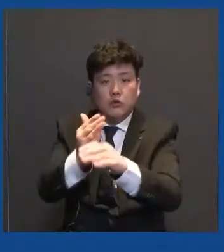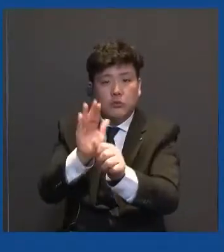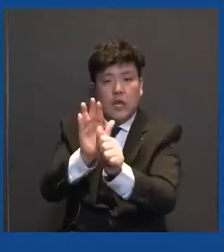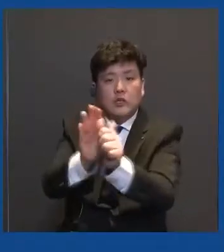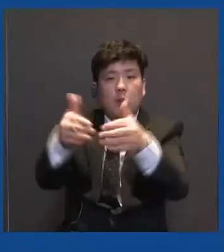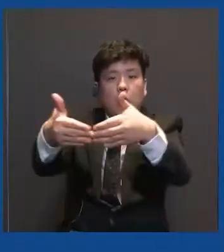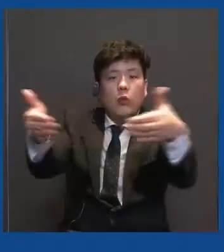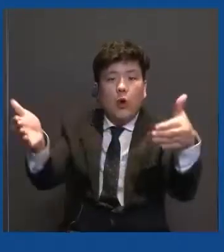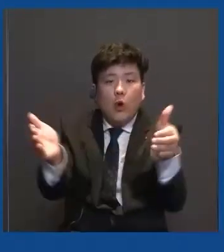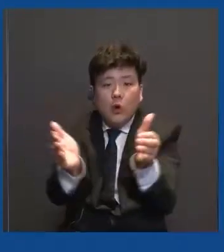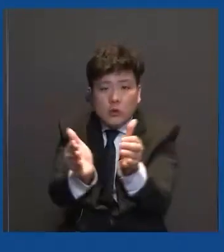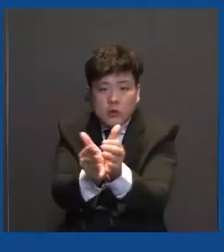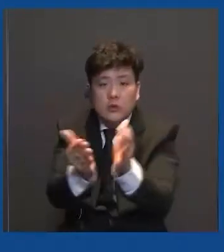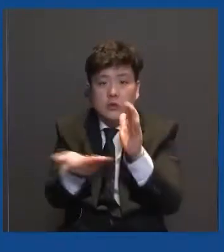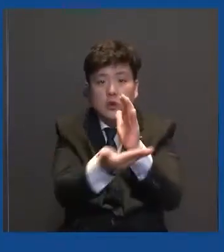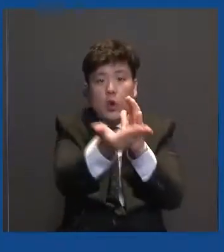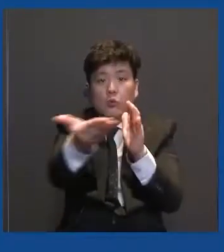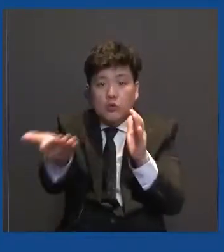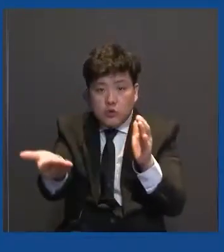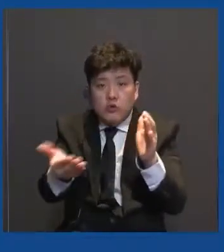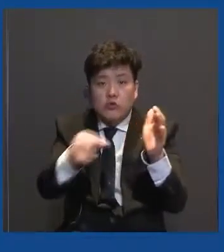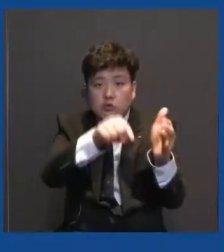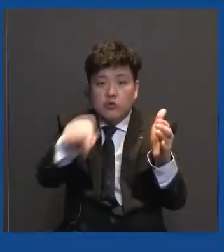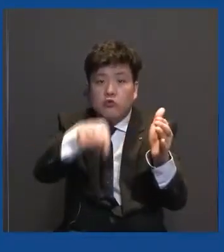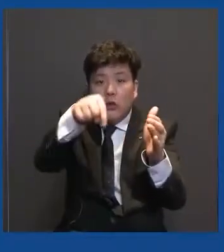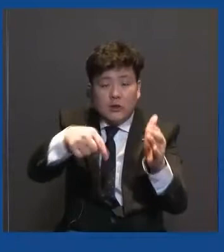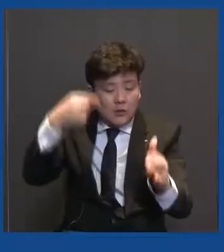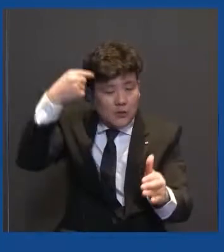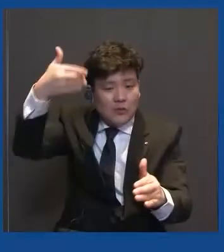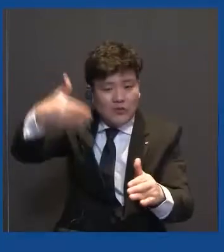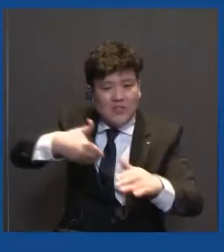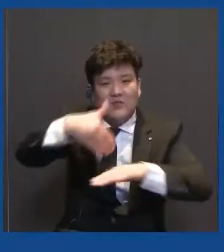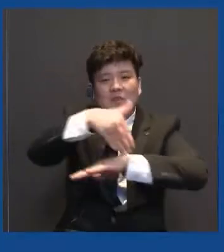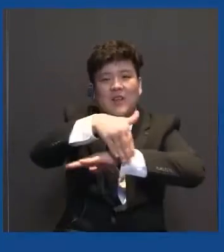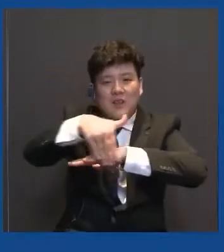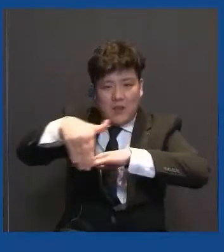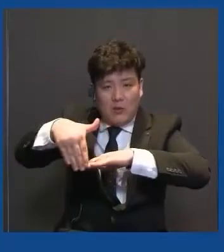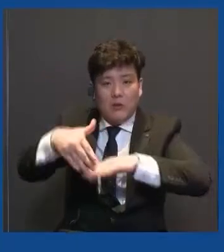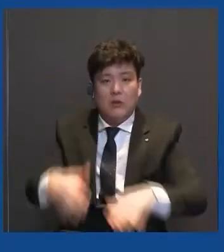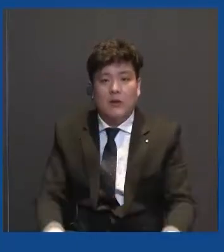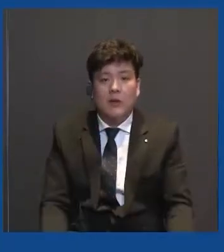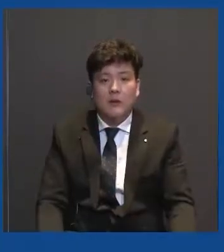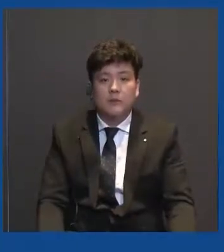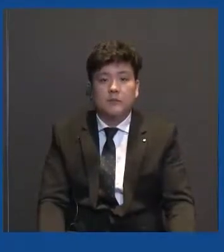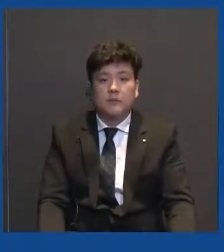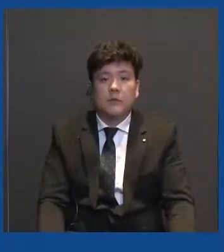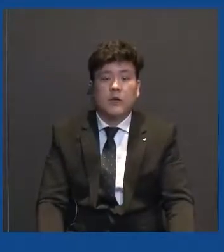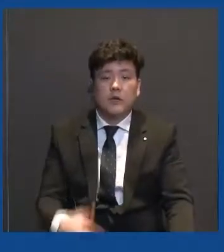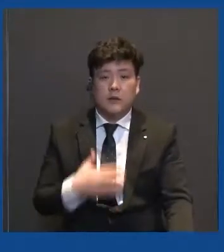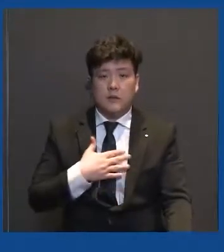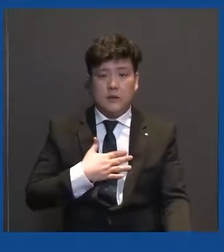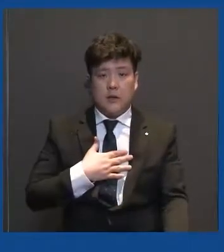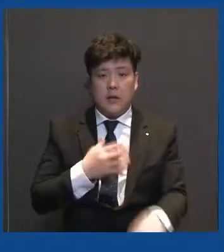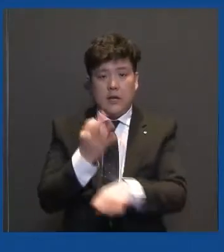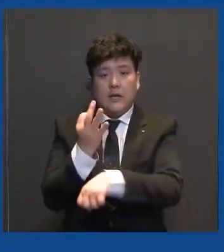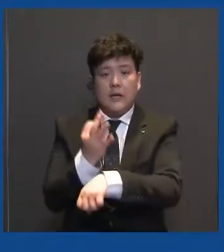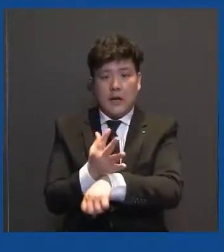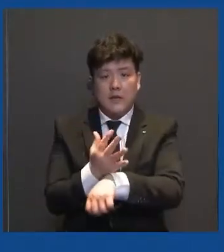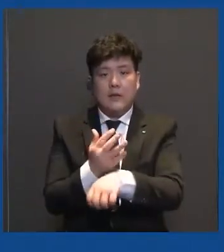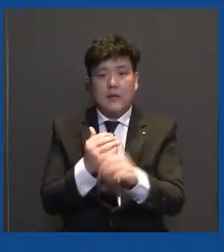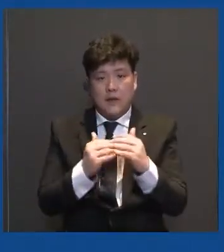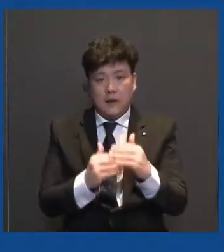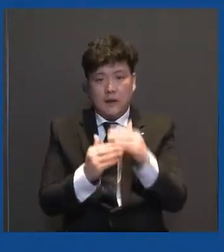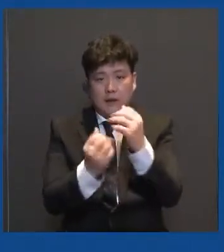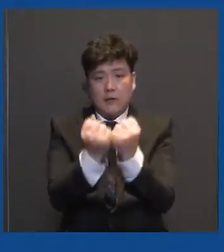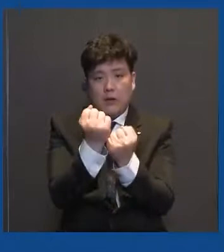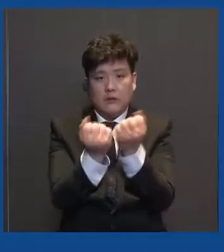elderly centers and the HelpAge Korea. So they would also be raising questions later on. So that is